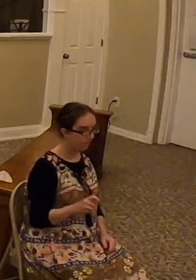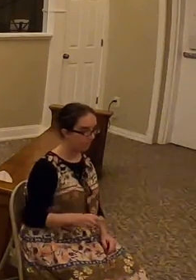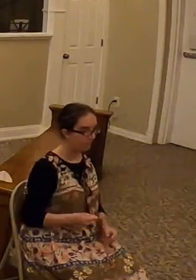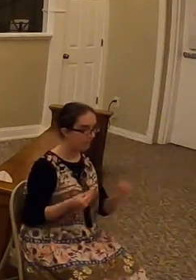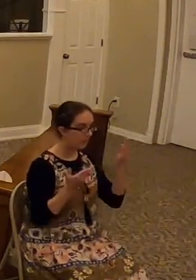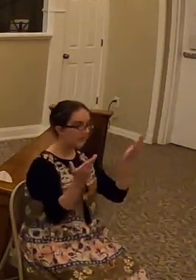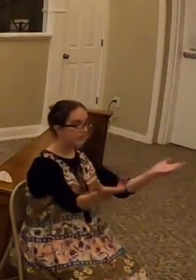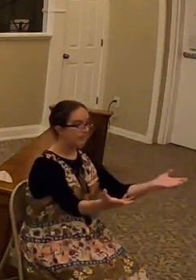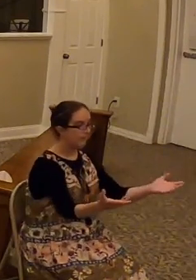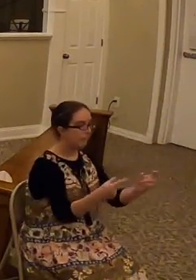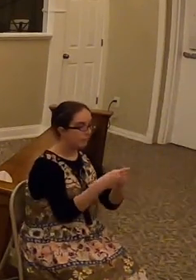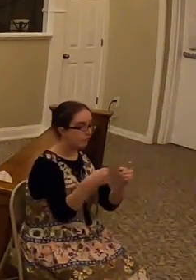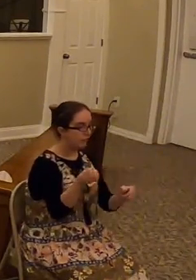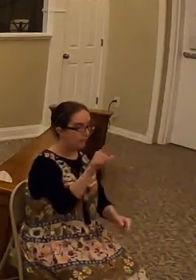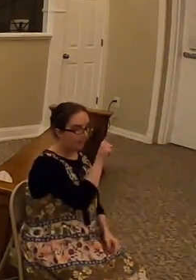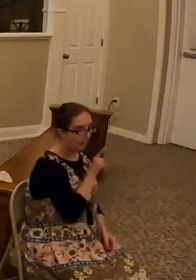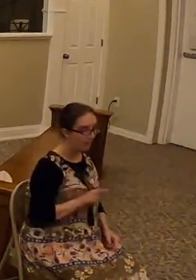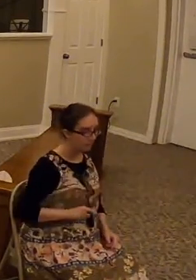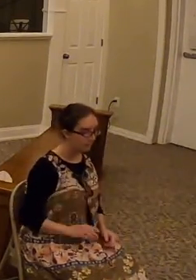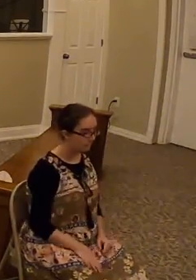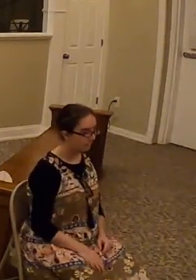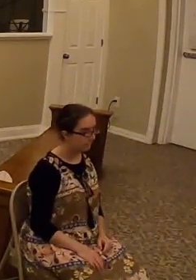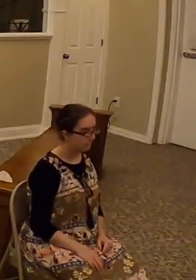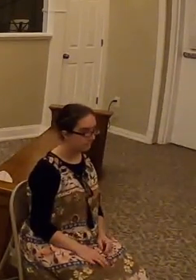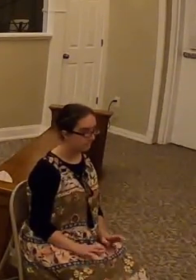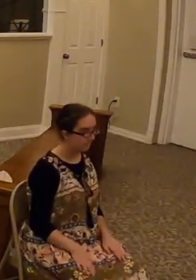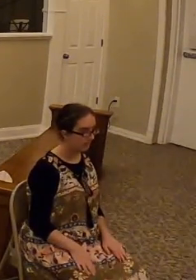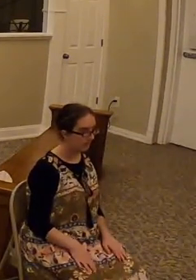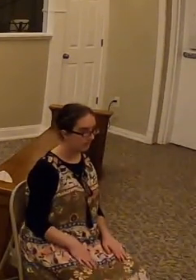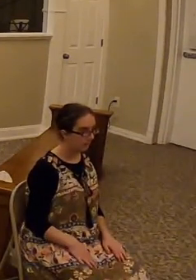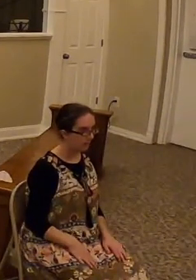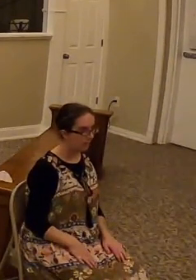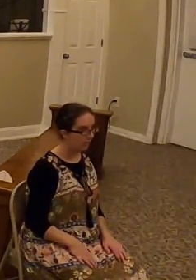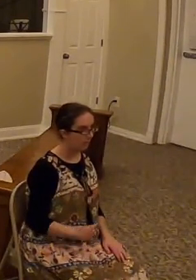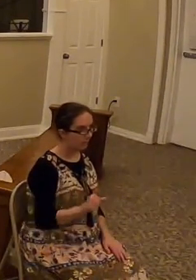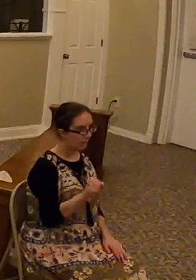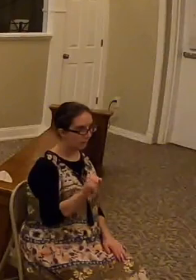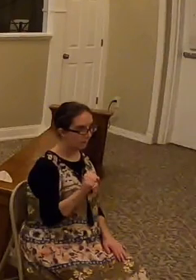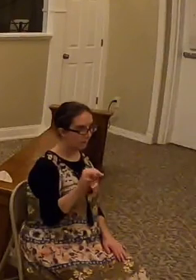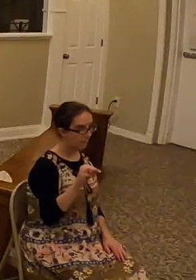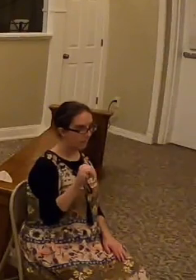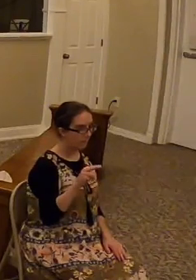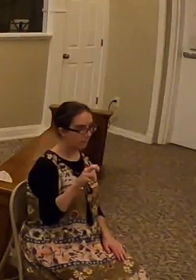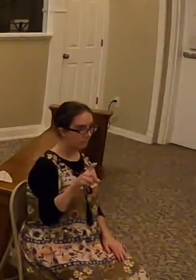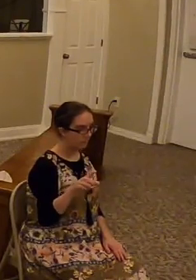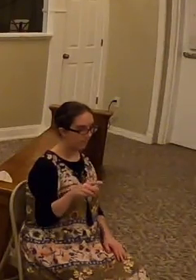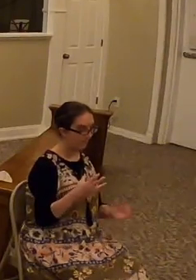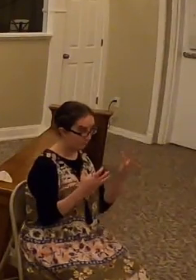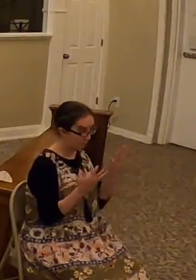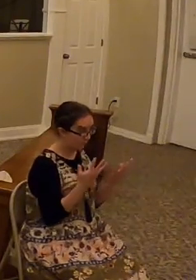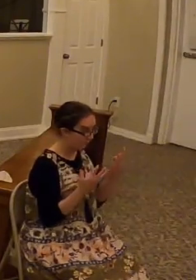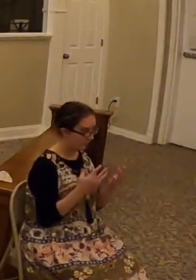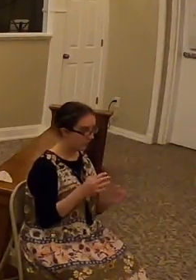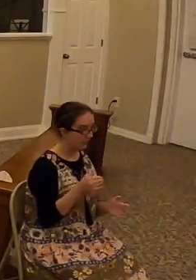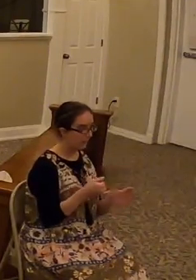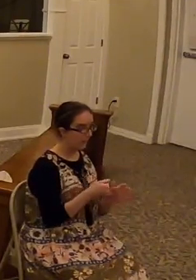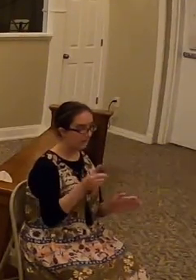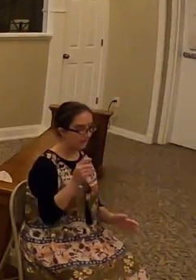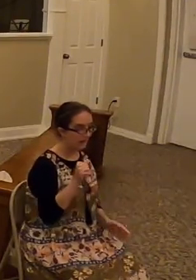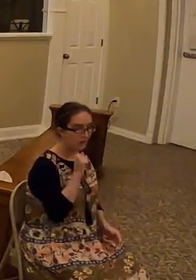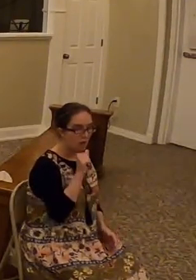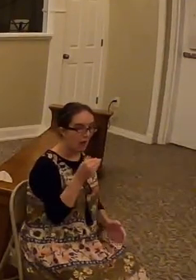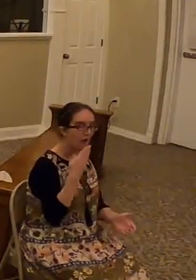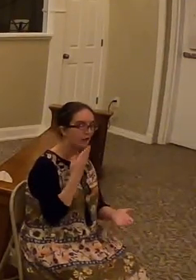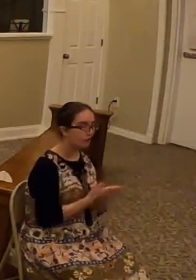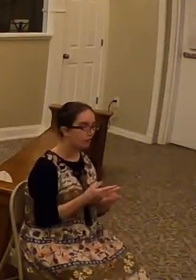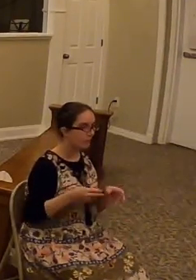to sacrifice unto the Lord. Woo! Man, that ought to get old Samuel all fired up. It did. But